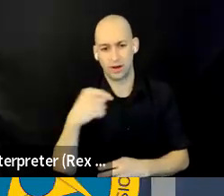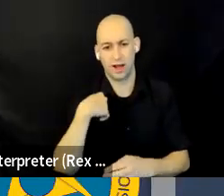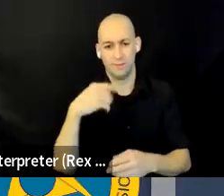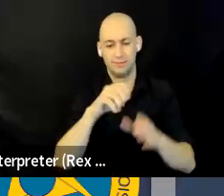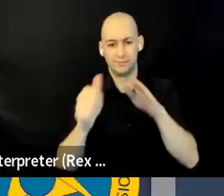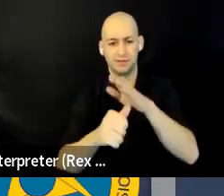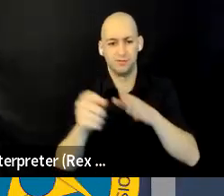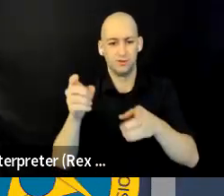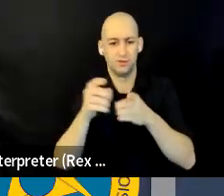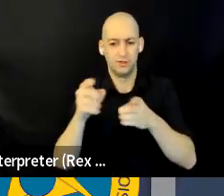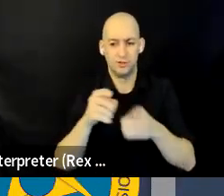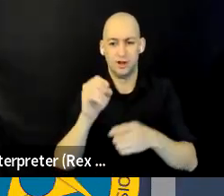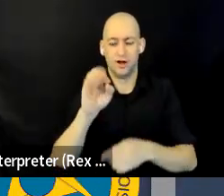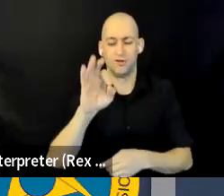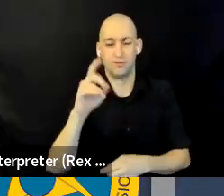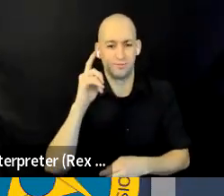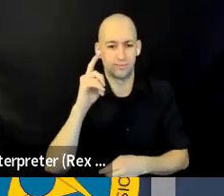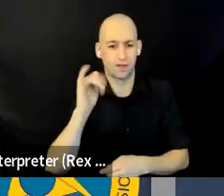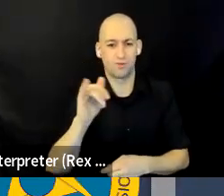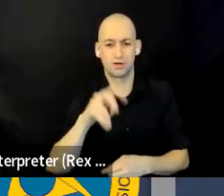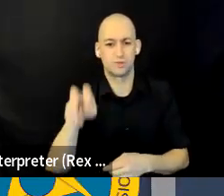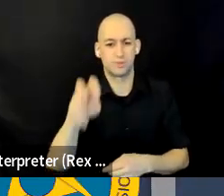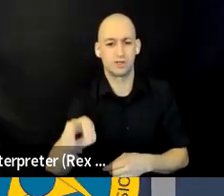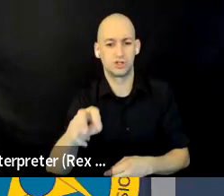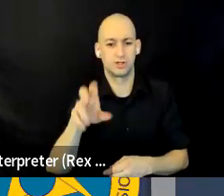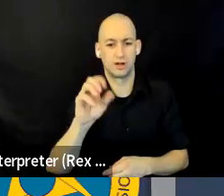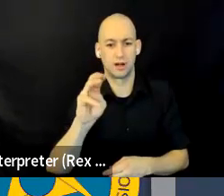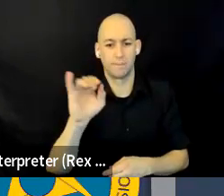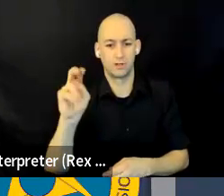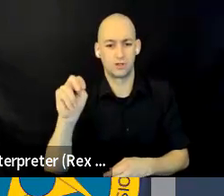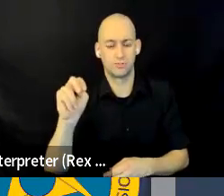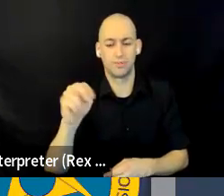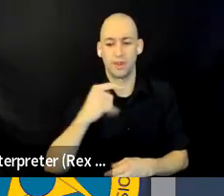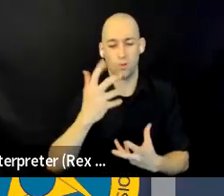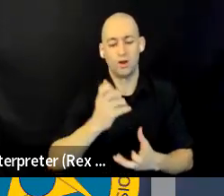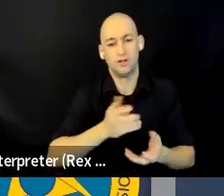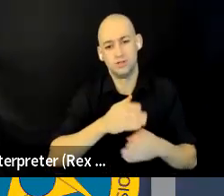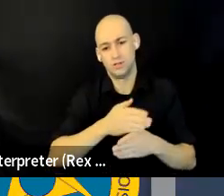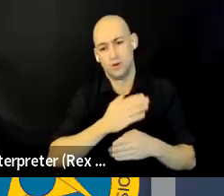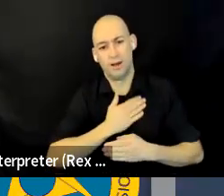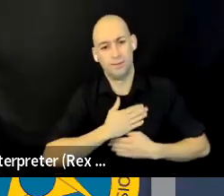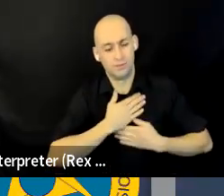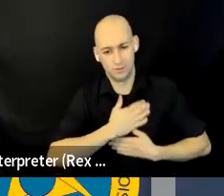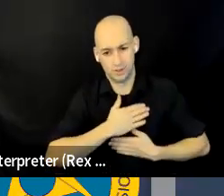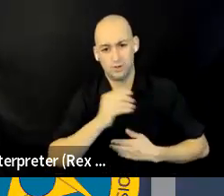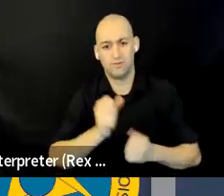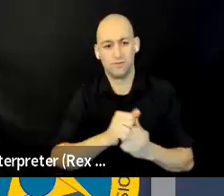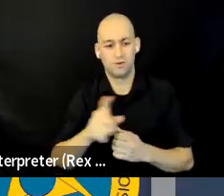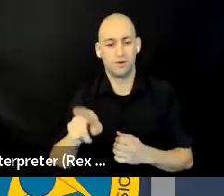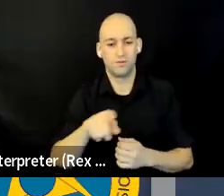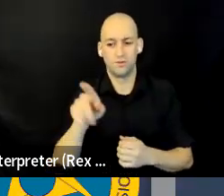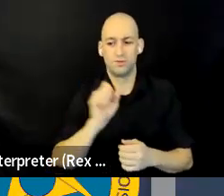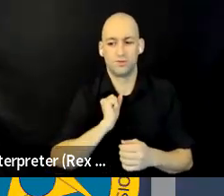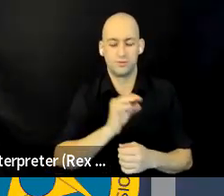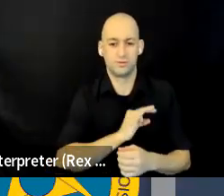Nevada County Transportation Commission, and I'd just like to take a few seconds to share my appreciation for your staff as I've worked alongside them in these